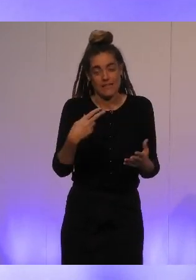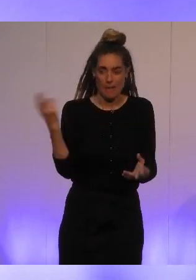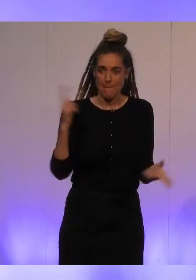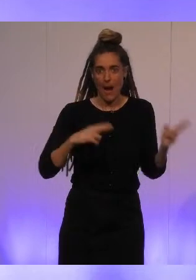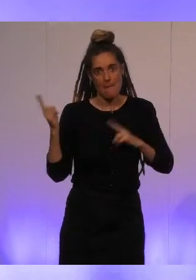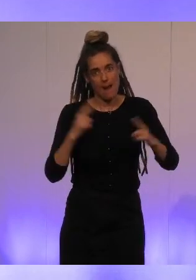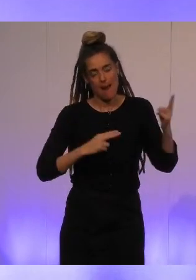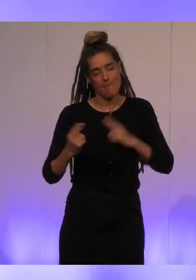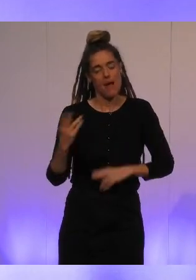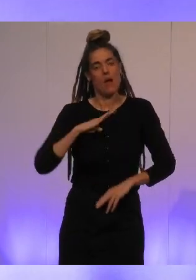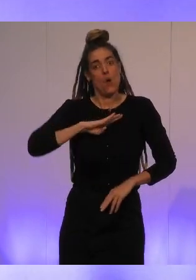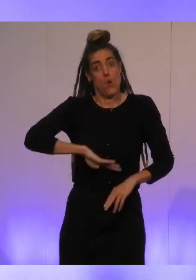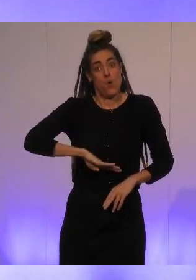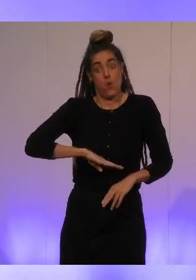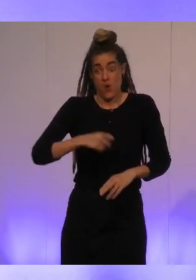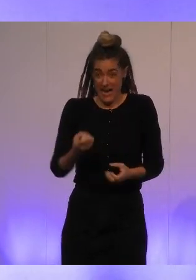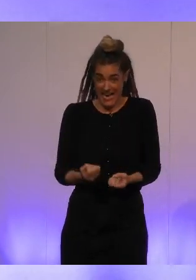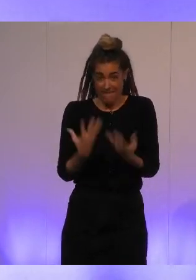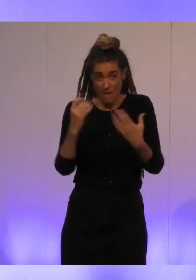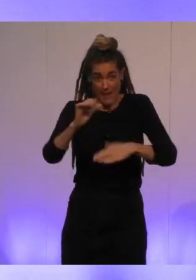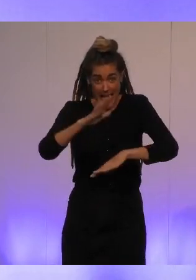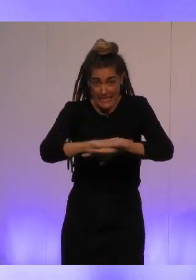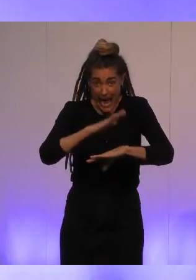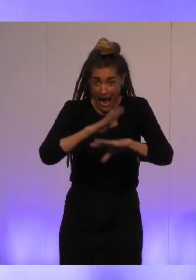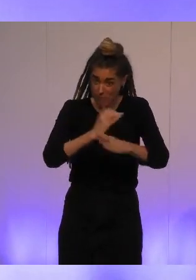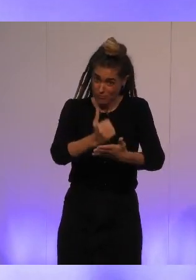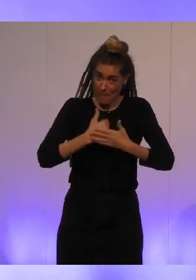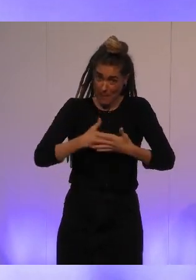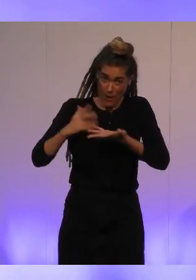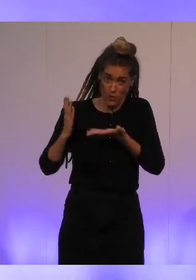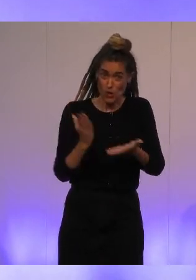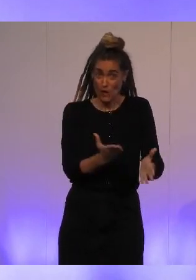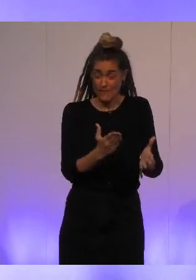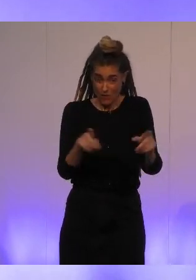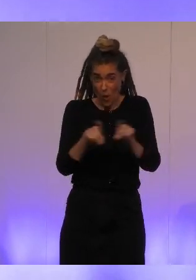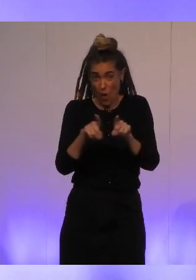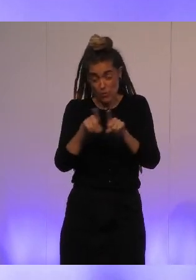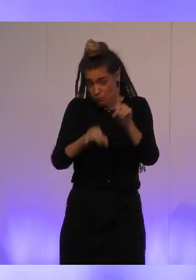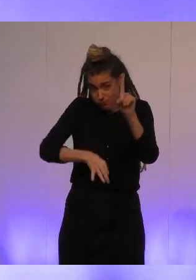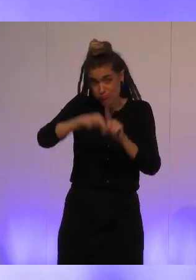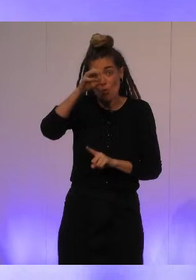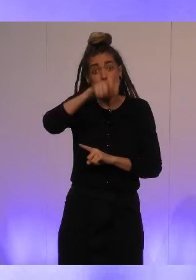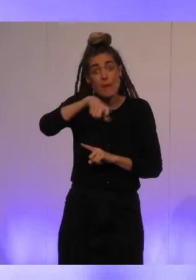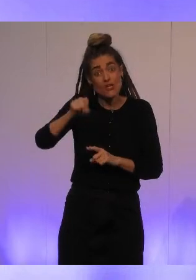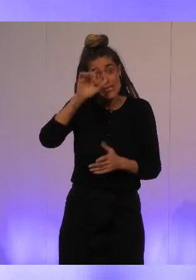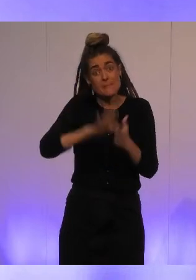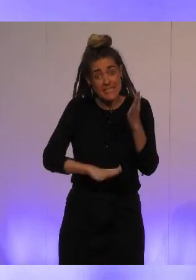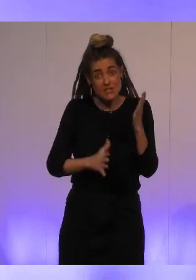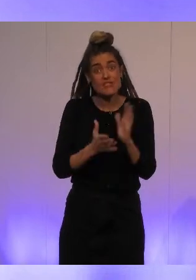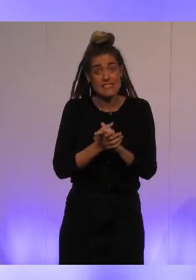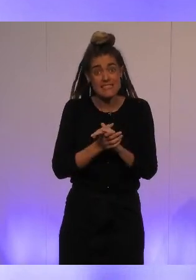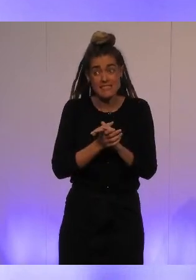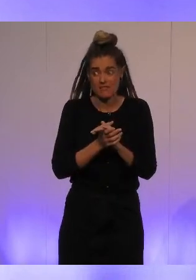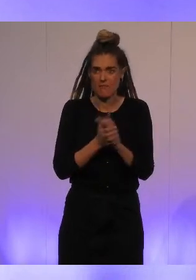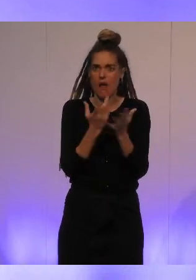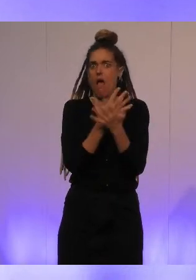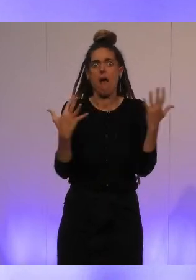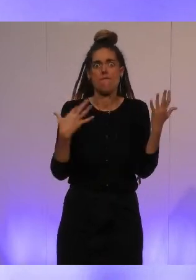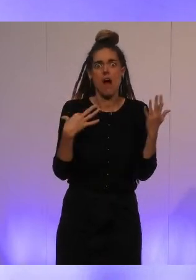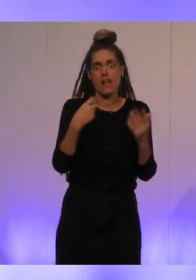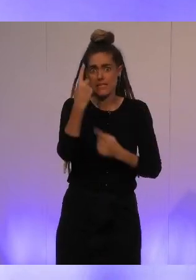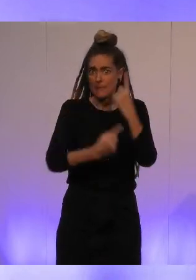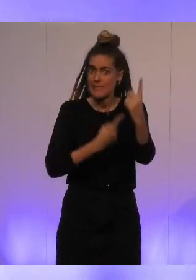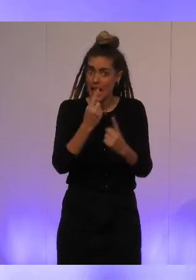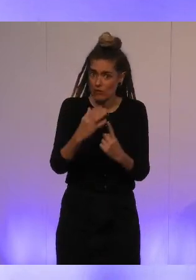to complement the services we offer and enhance patient experience. Many of our volunteers were shielding over the past